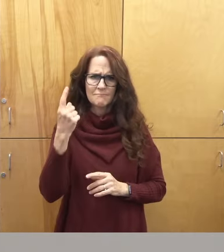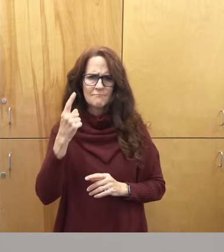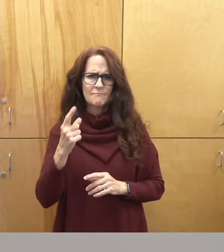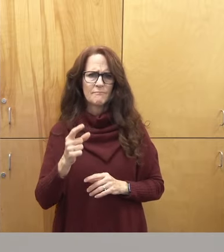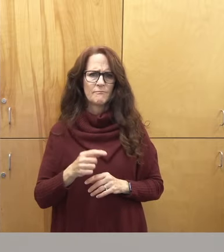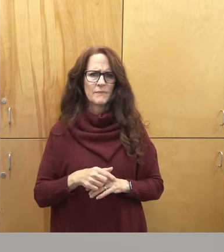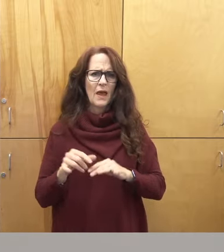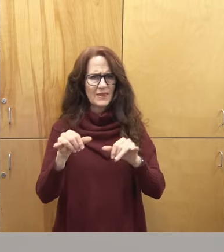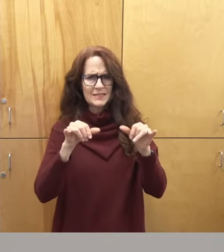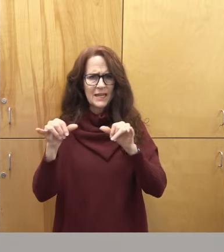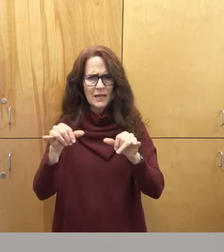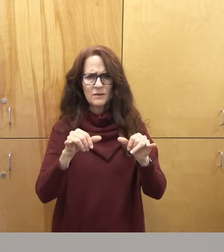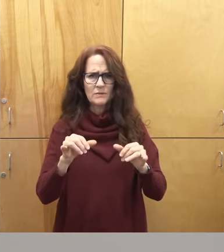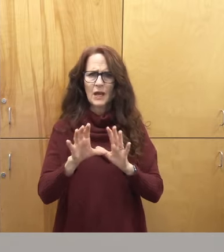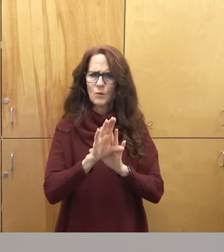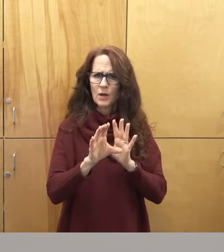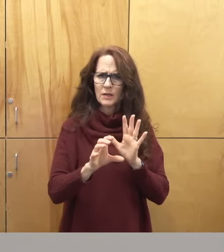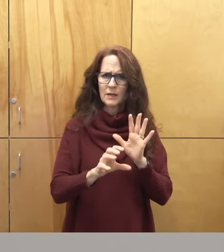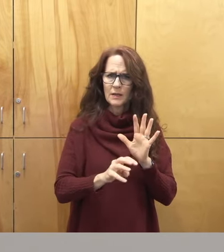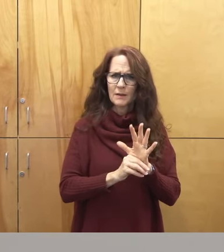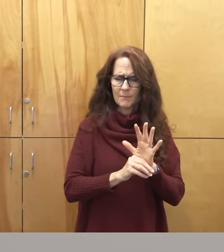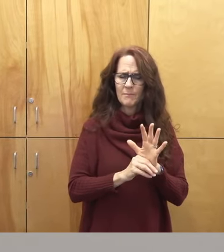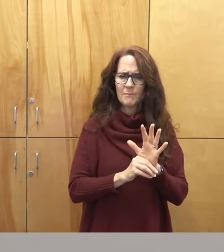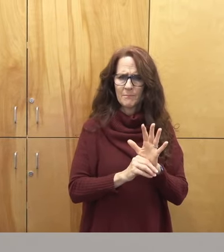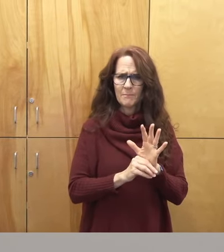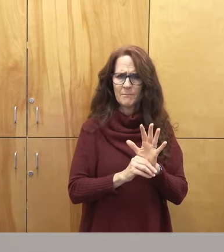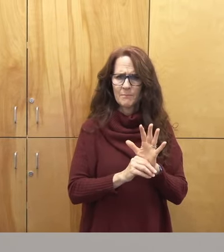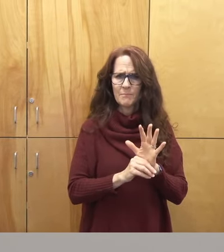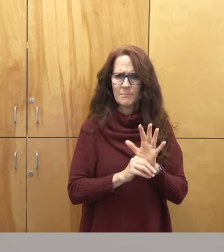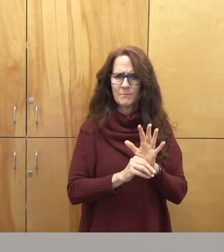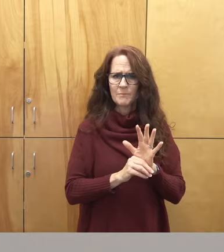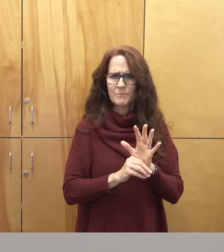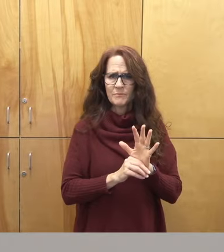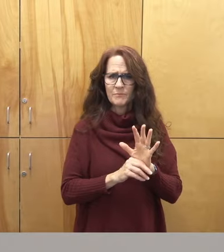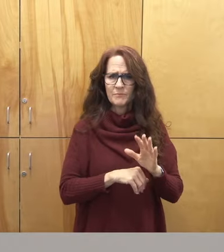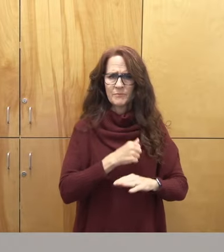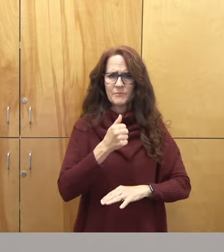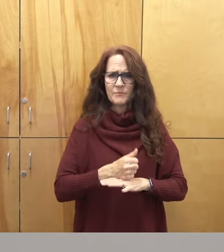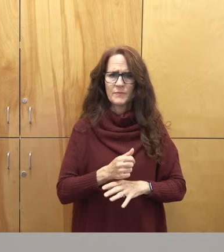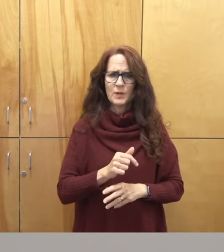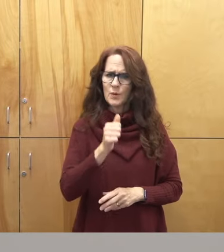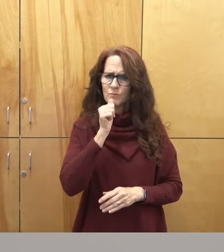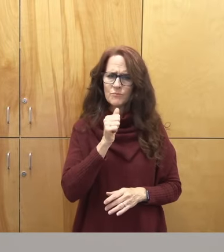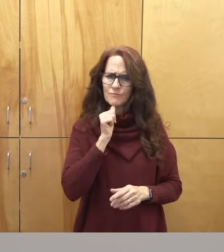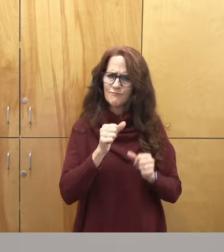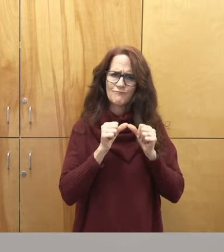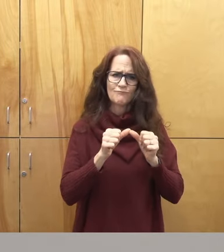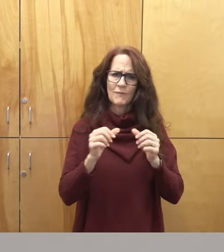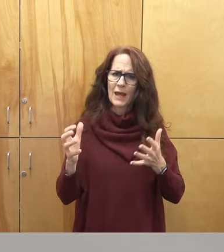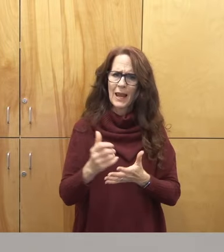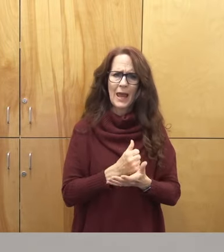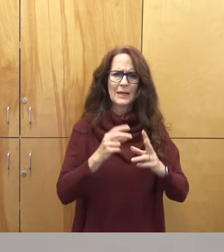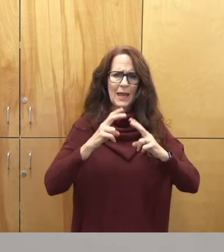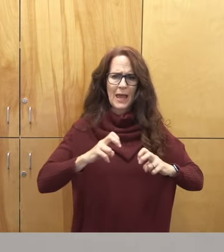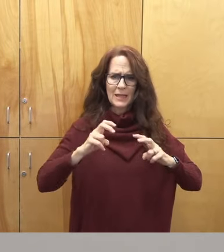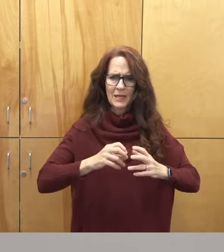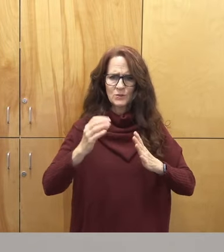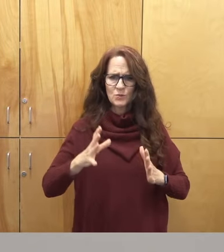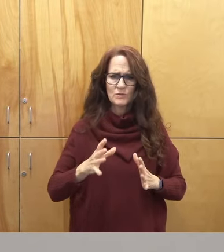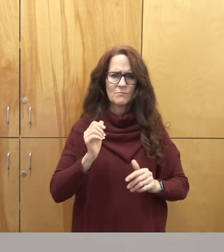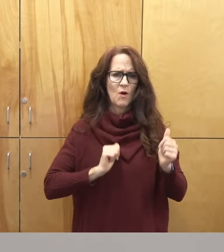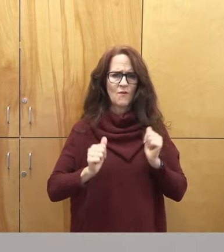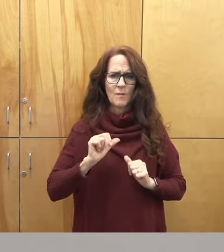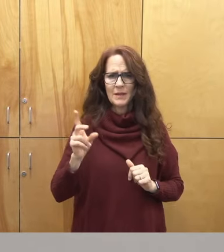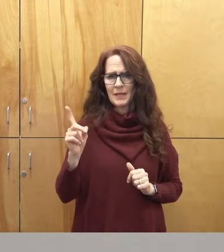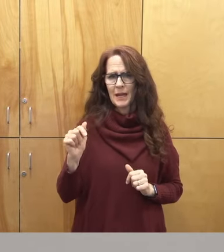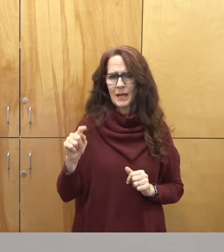content standards, and curriculum frameworks. You diligently collect and analyze student performance data to